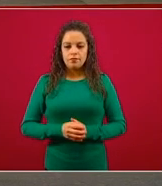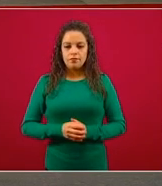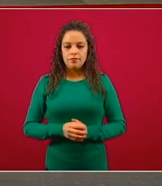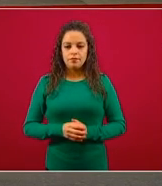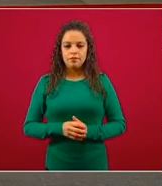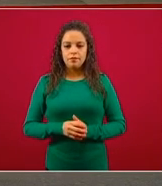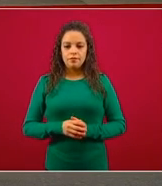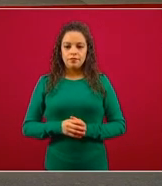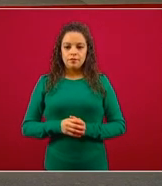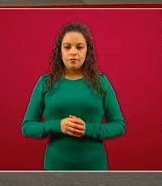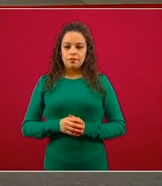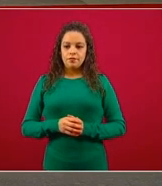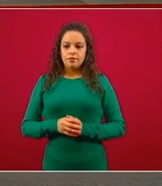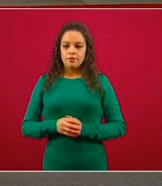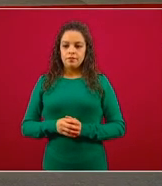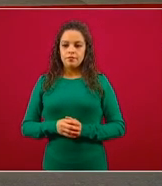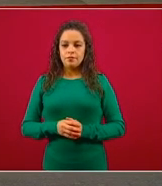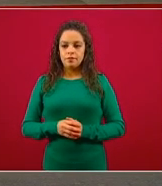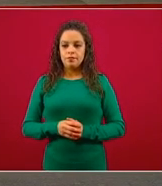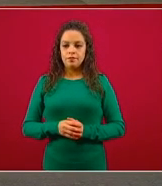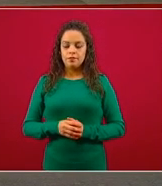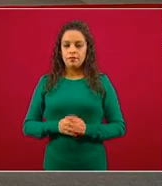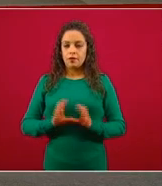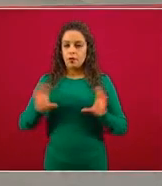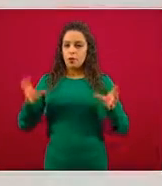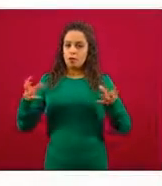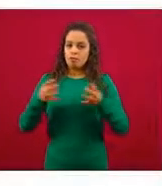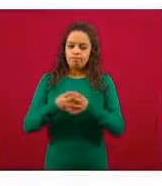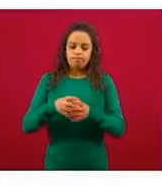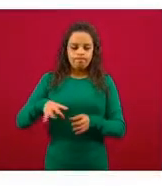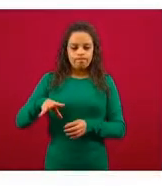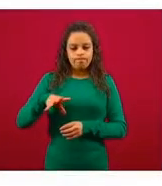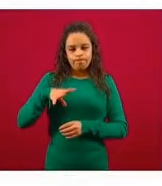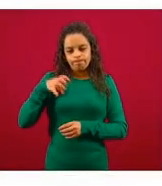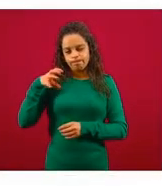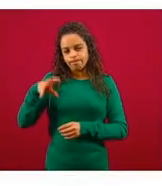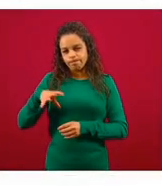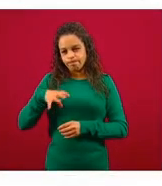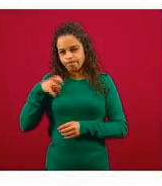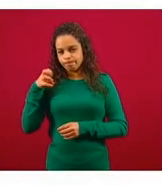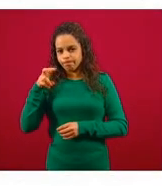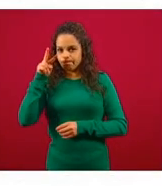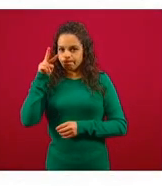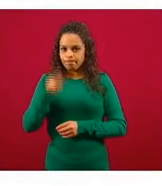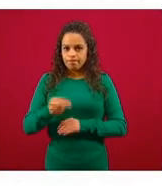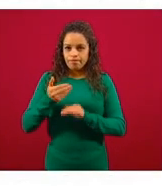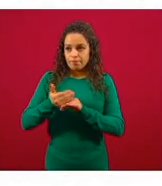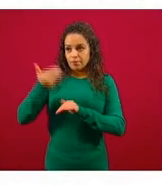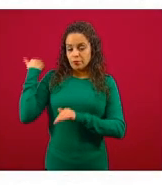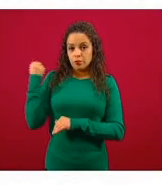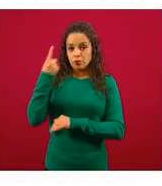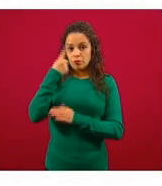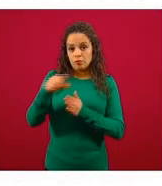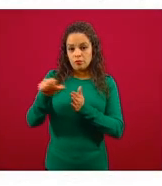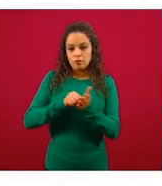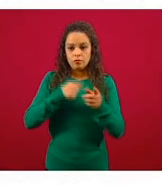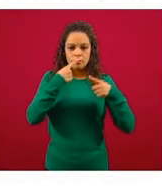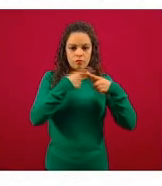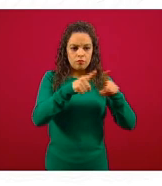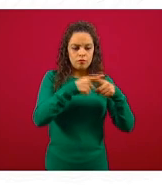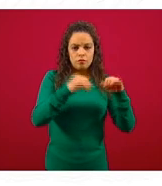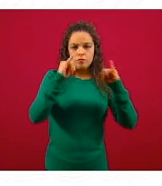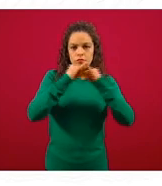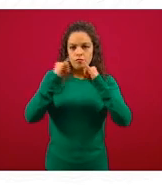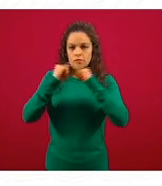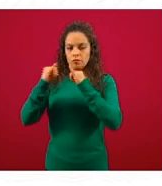I would like esfuerzo de to tell coordinación you que he that hecho this ya is a coordinated prácticamente effort that we've desde been hace un doing for mes the con last las month. We've instituciones been working Secretaría